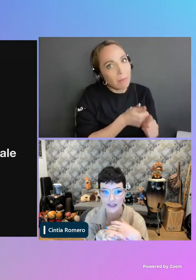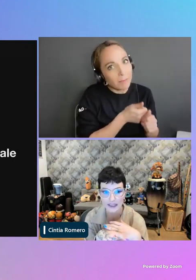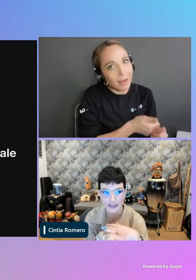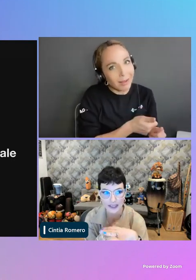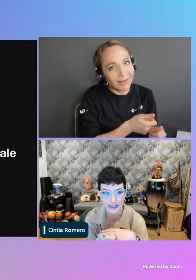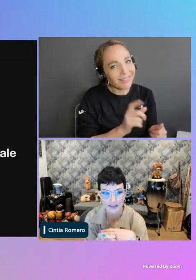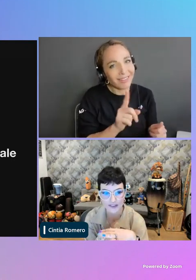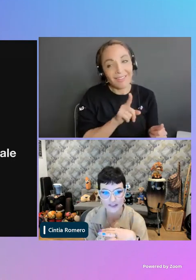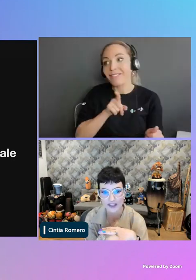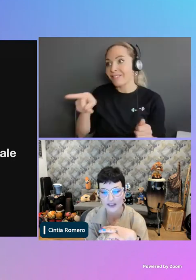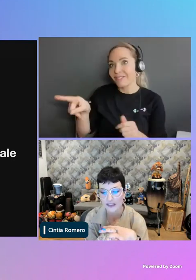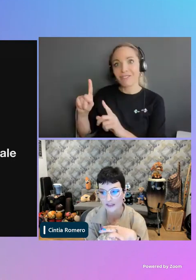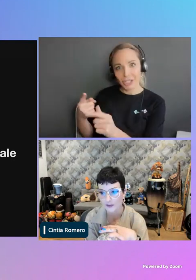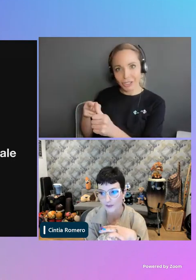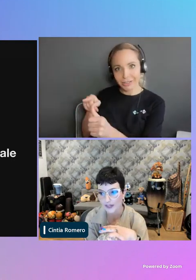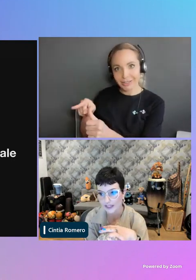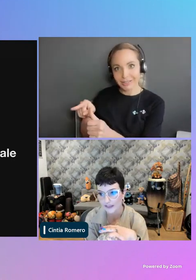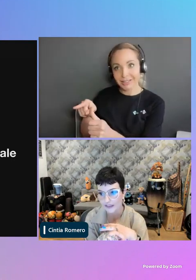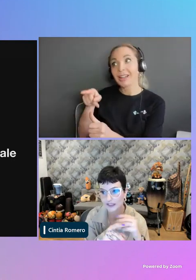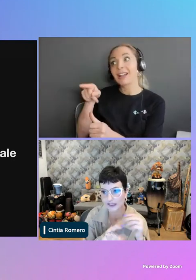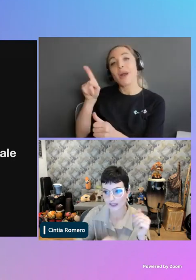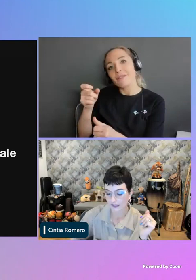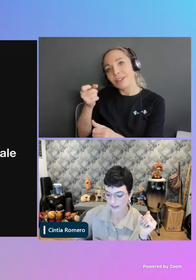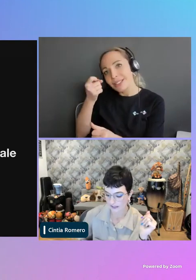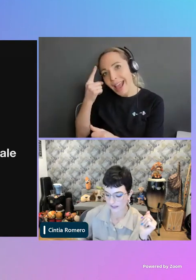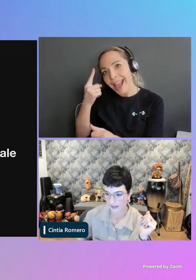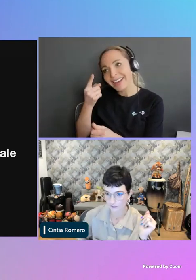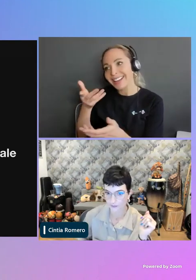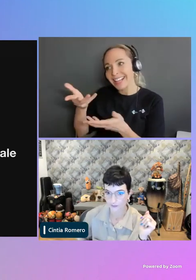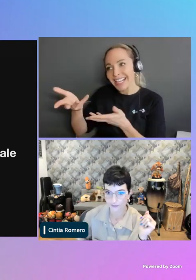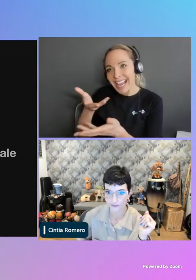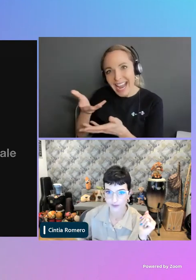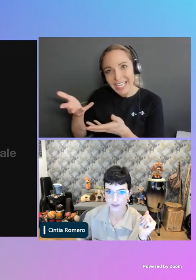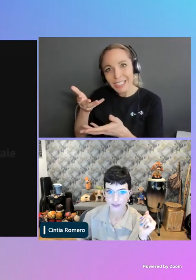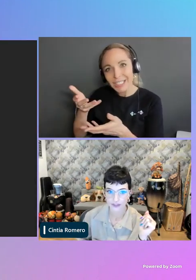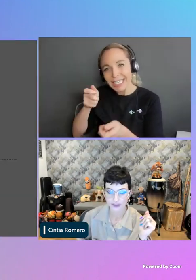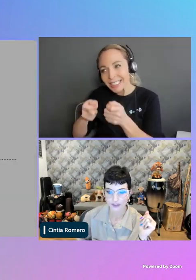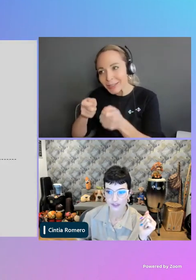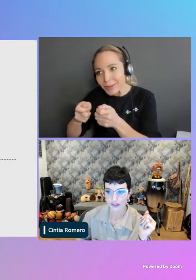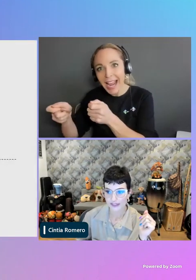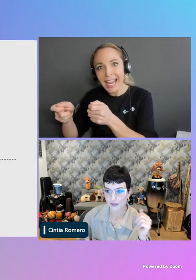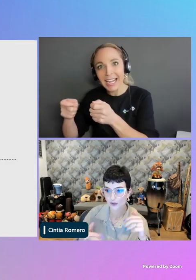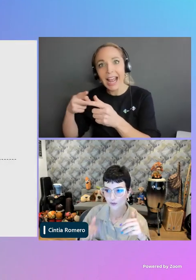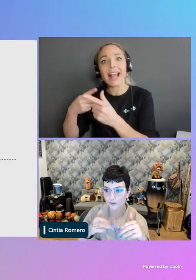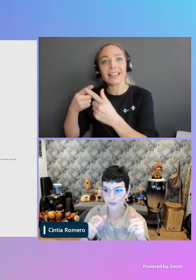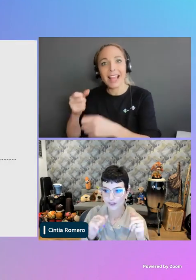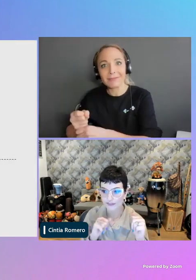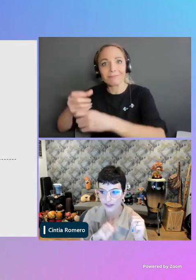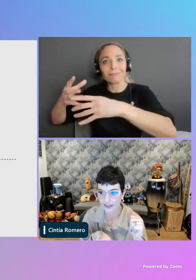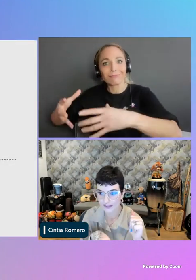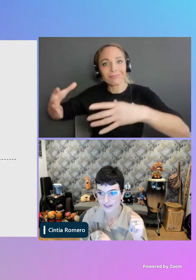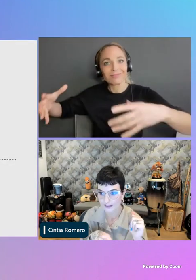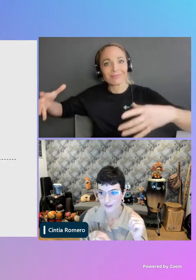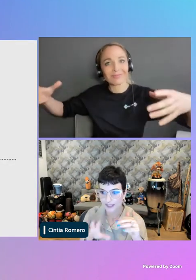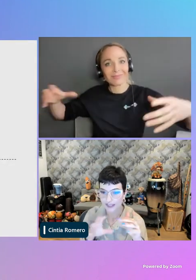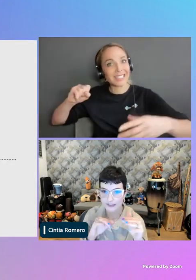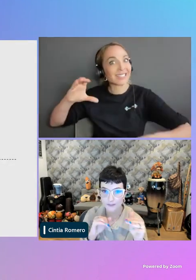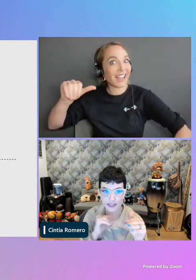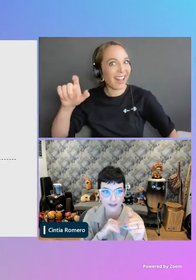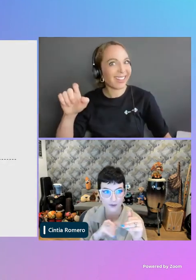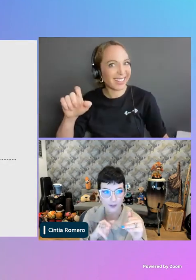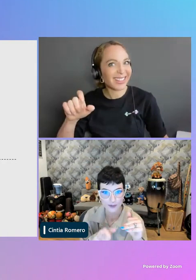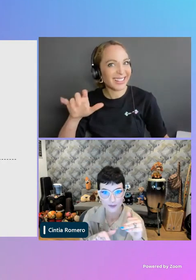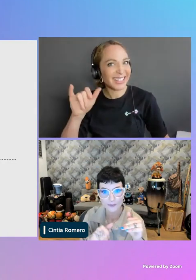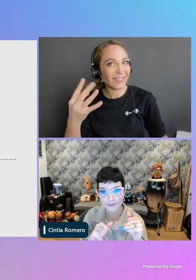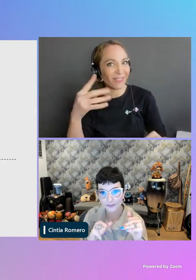understand, engage, iterate, and scale. Let's go to the phase so I can